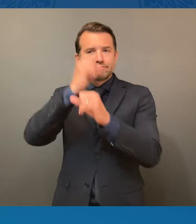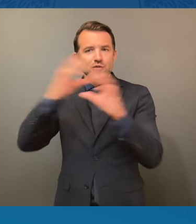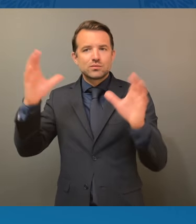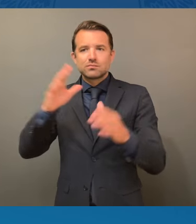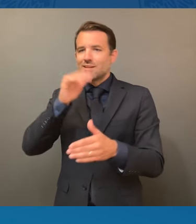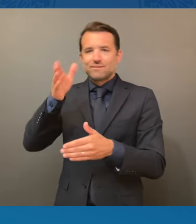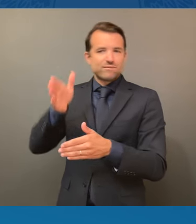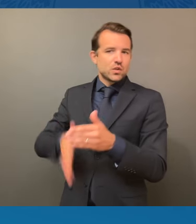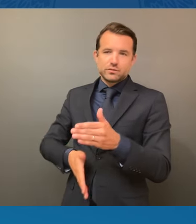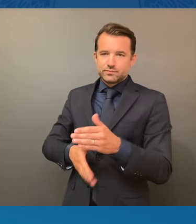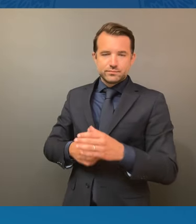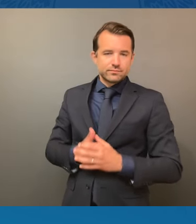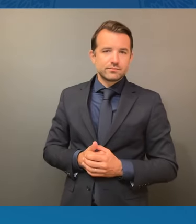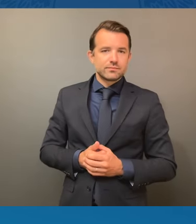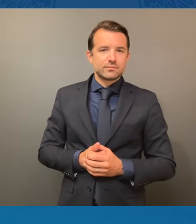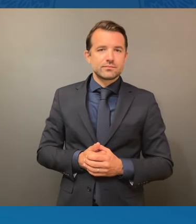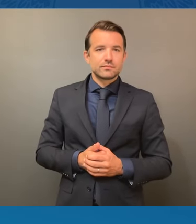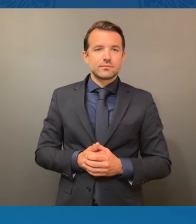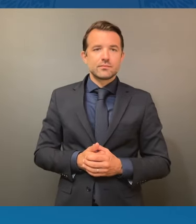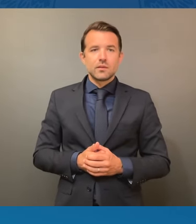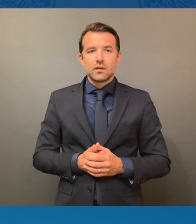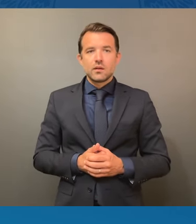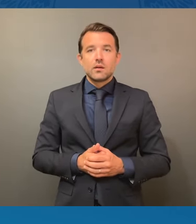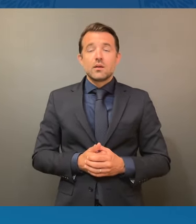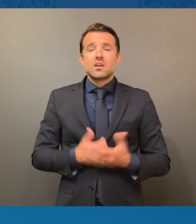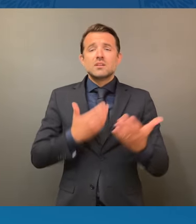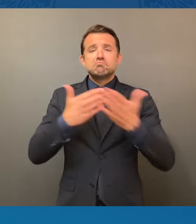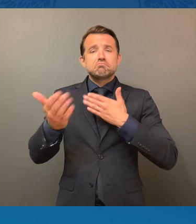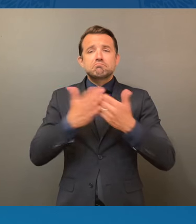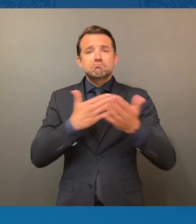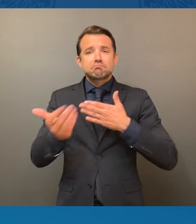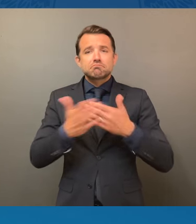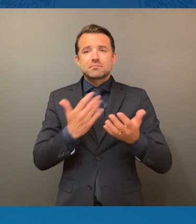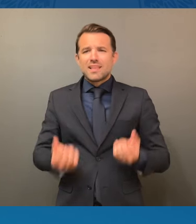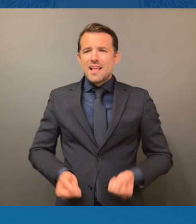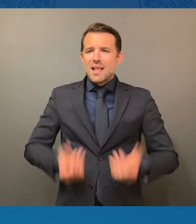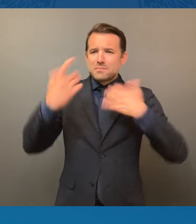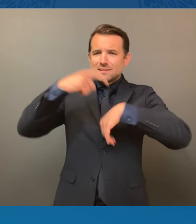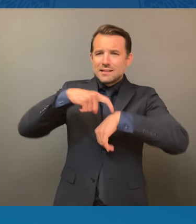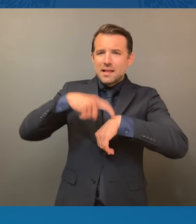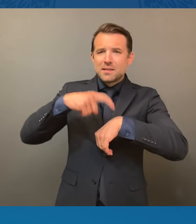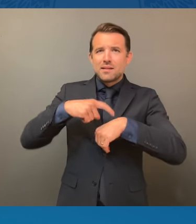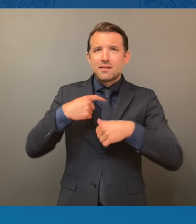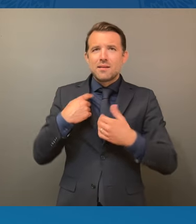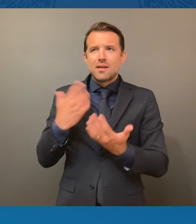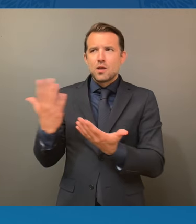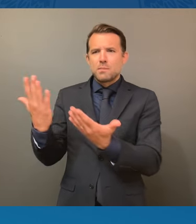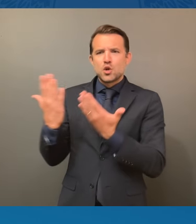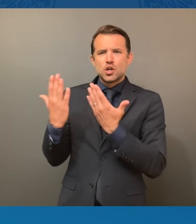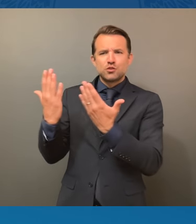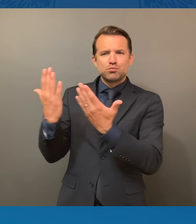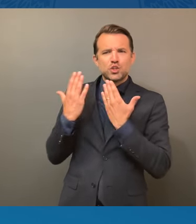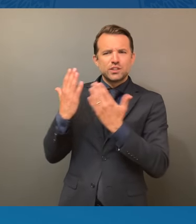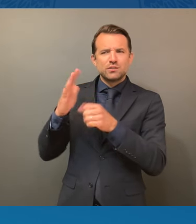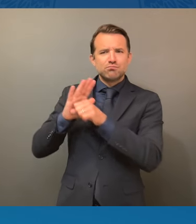So, no matter how many times they push us back, we will continue to march